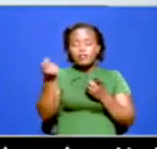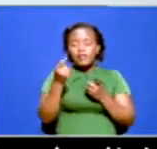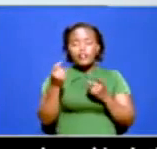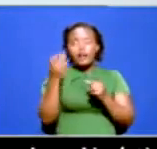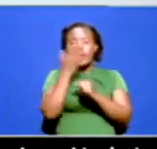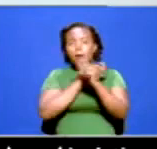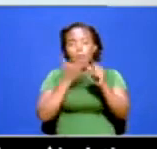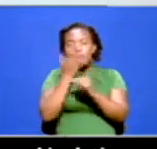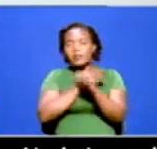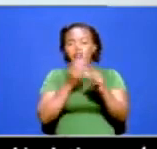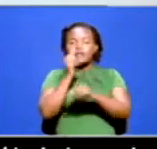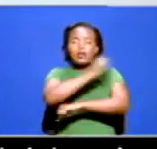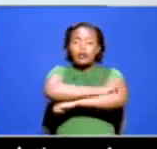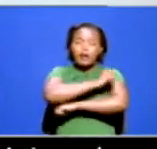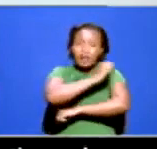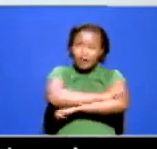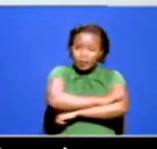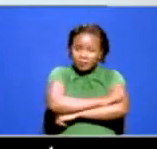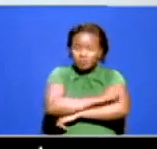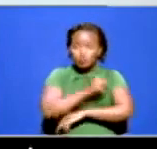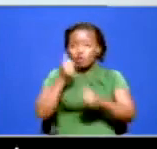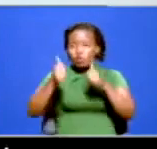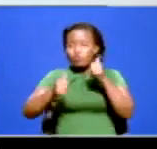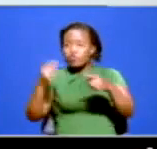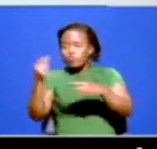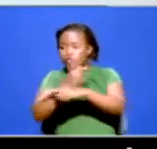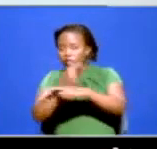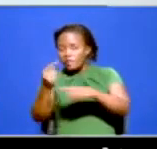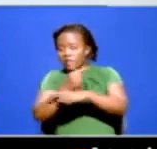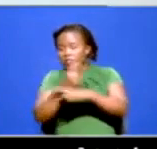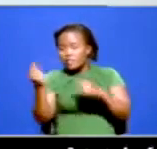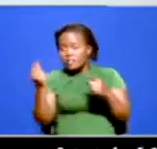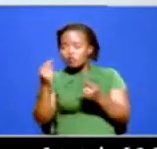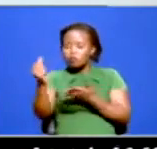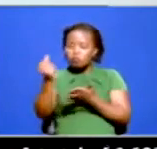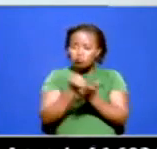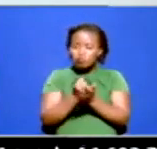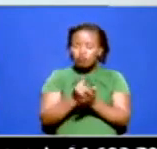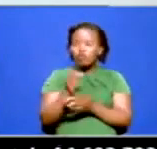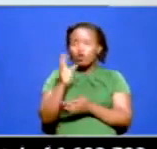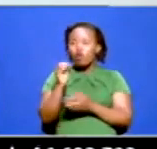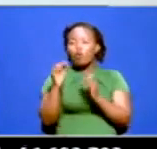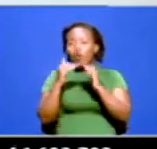trains cadets who are coming in from all levels and those who are coming in from